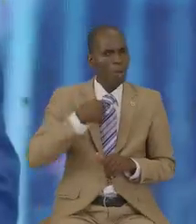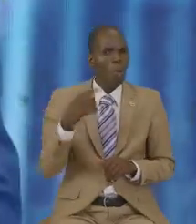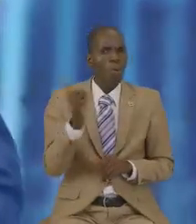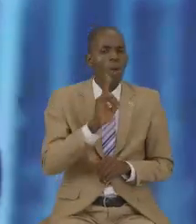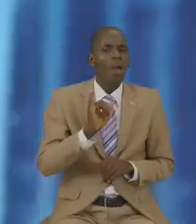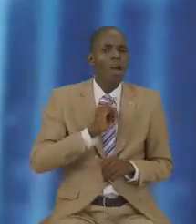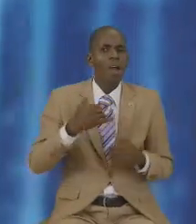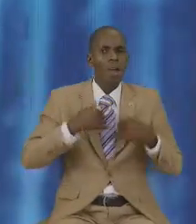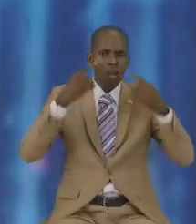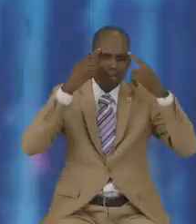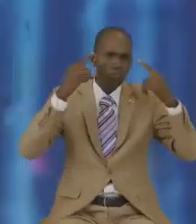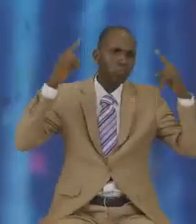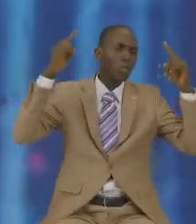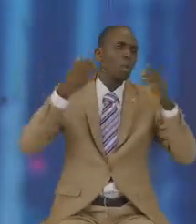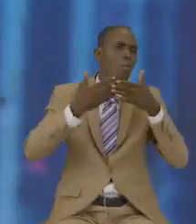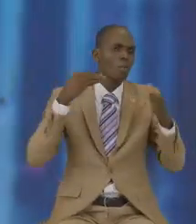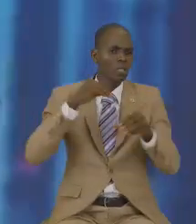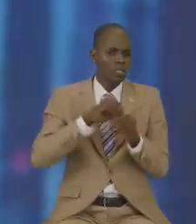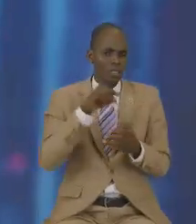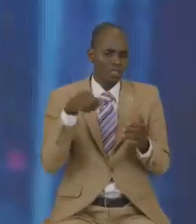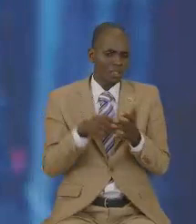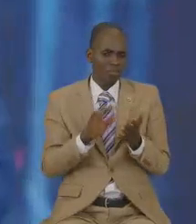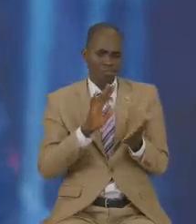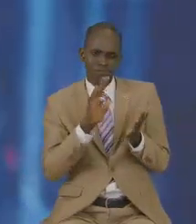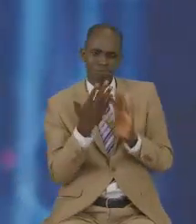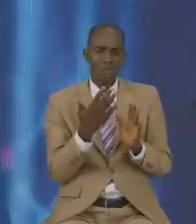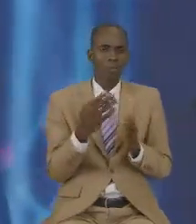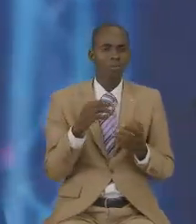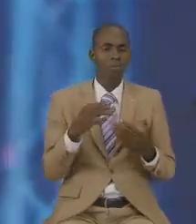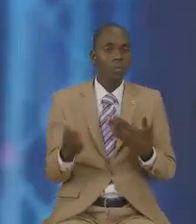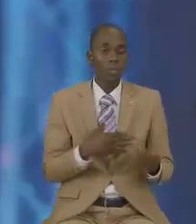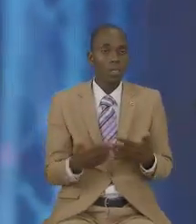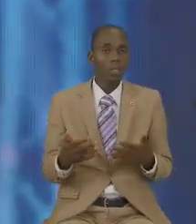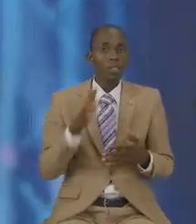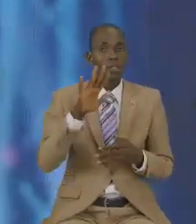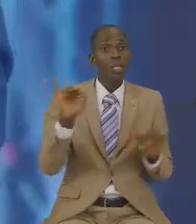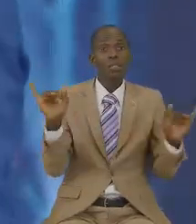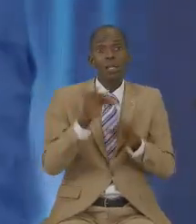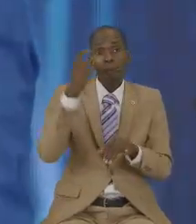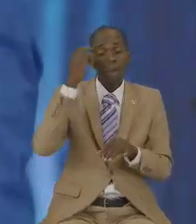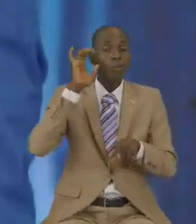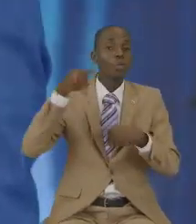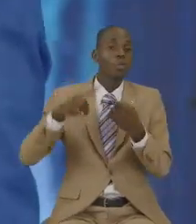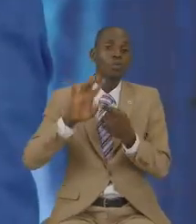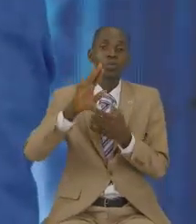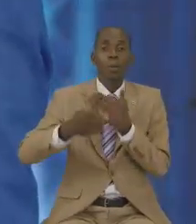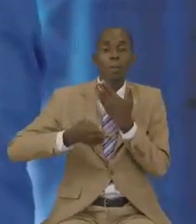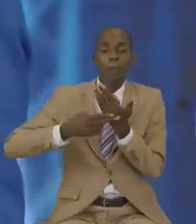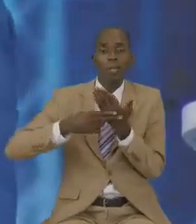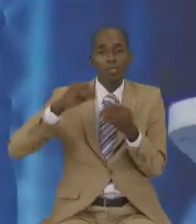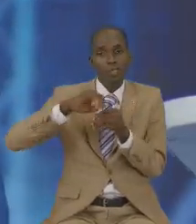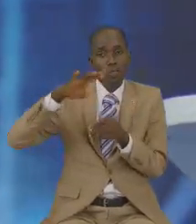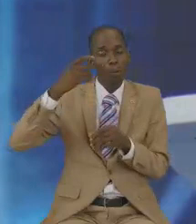succeeded before? In a situation like that, the same mind will go to your bank, the bank of your